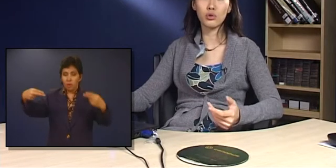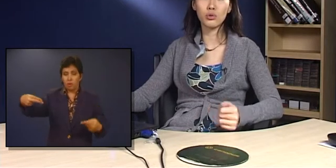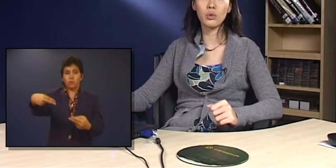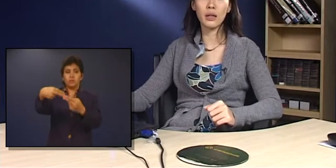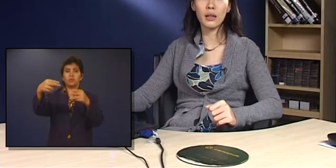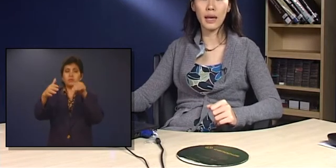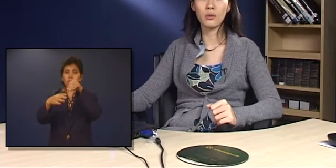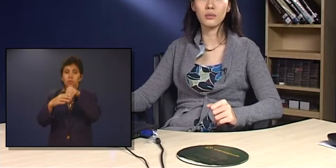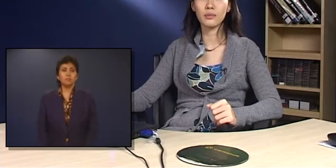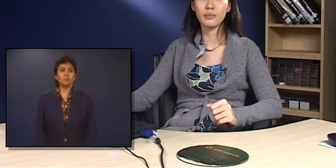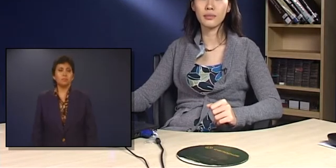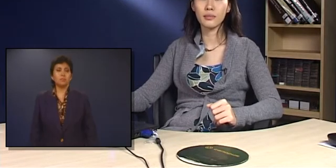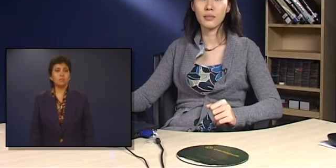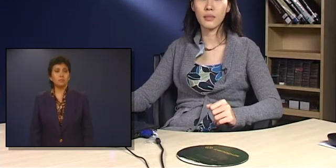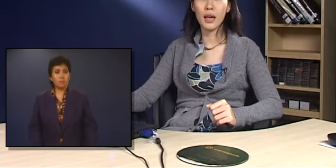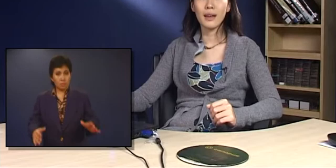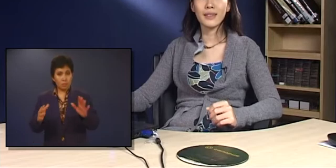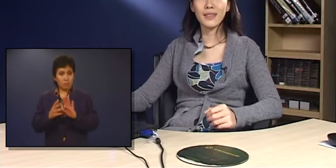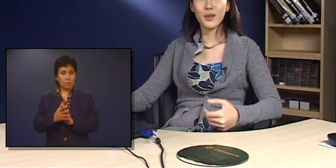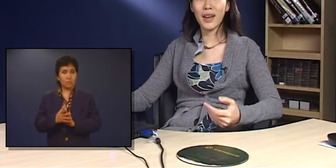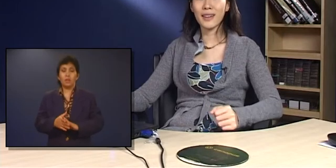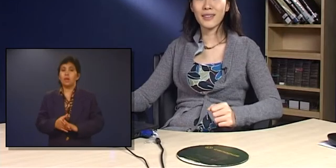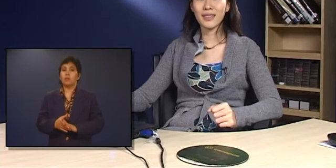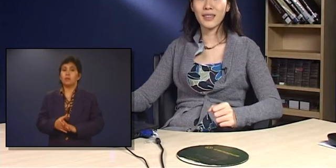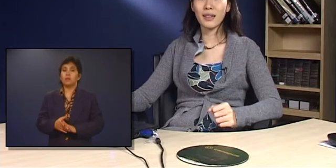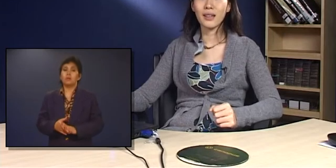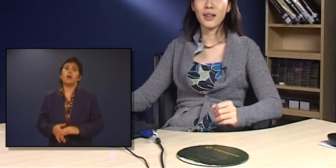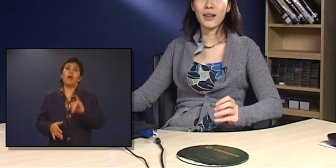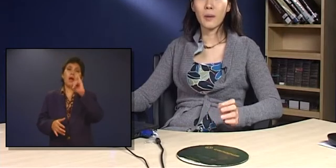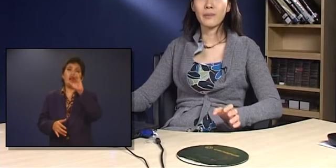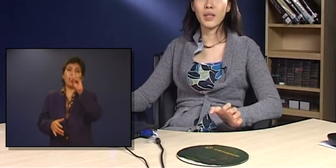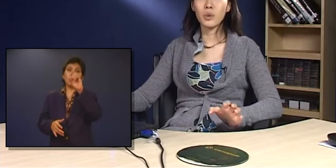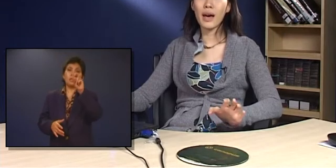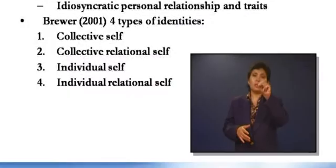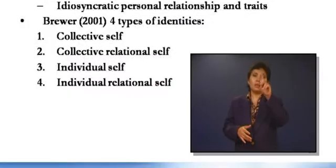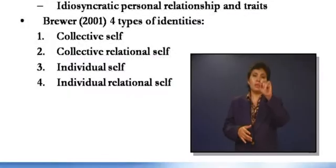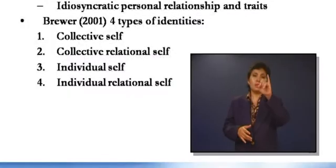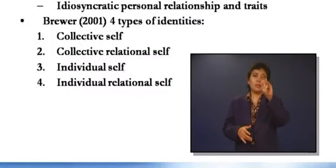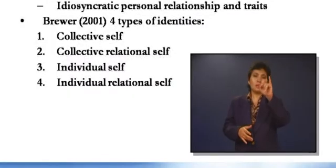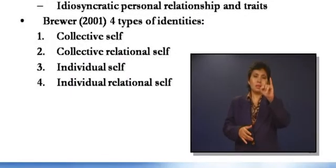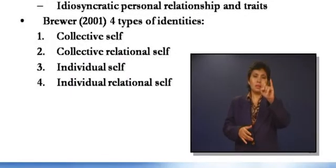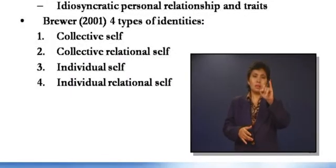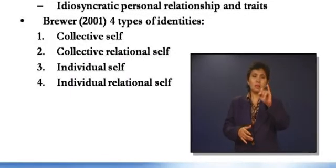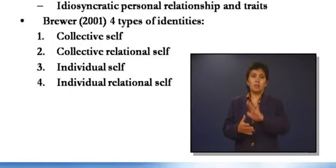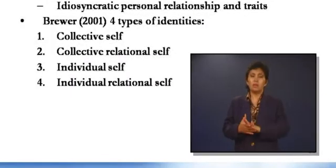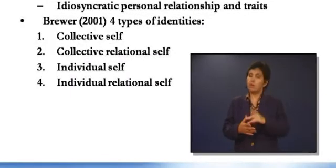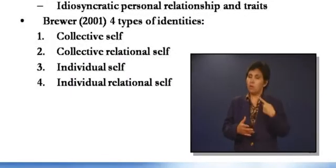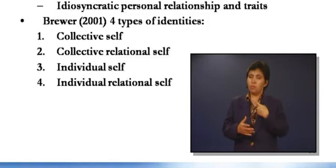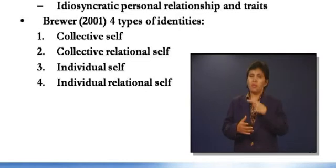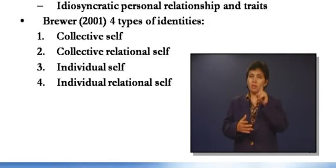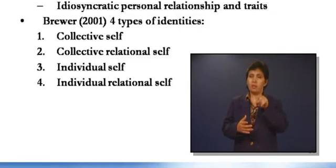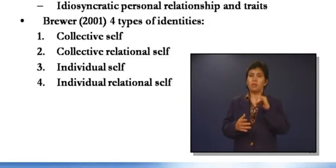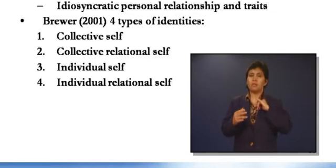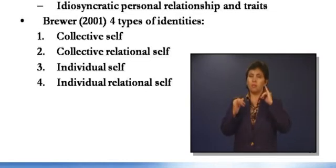relationships into account. Next one, identity. Now, we have different types